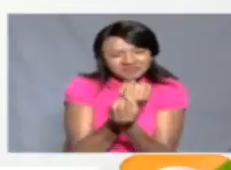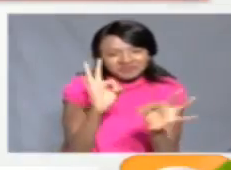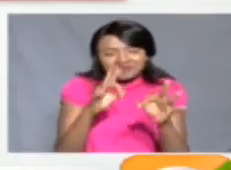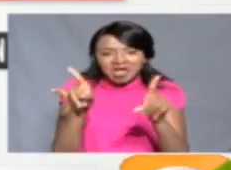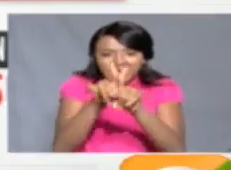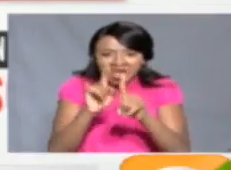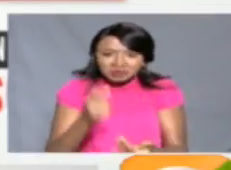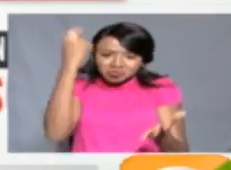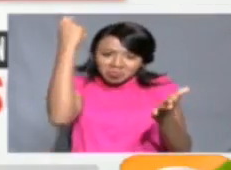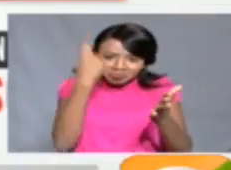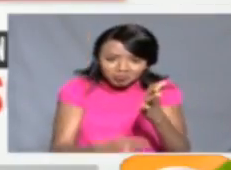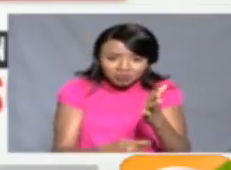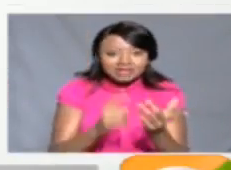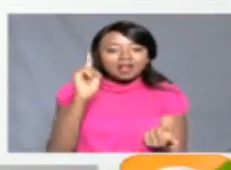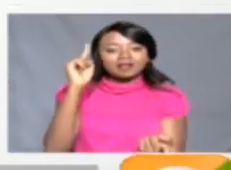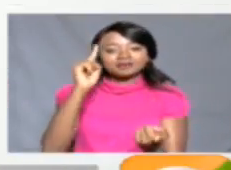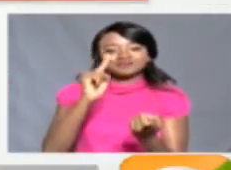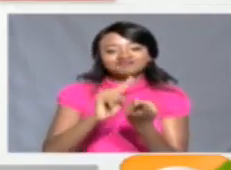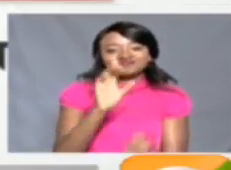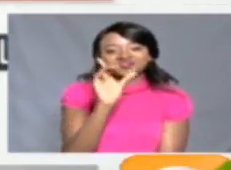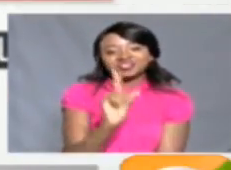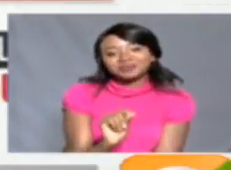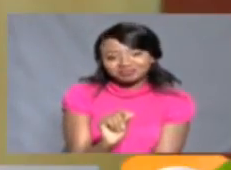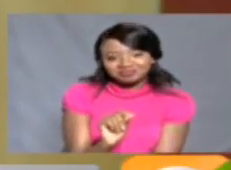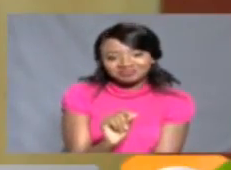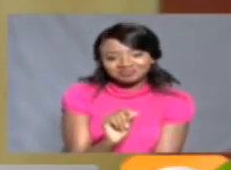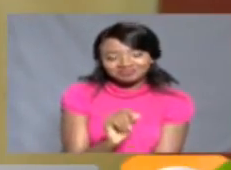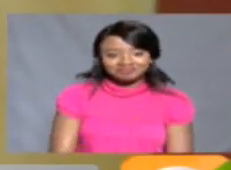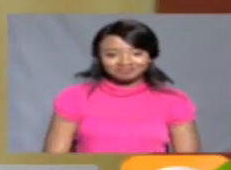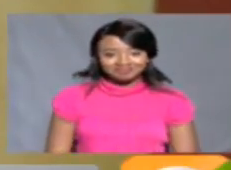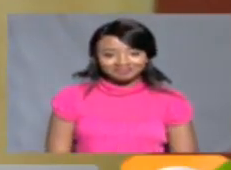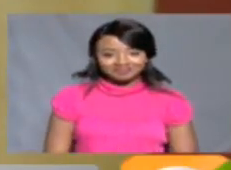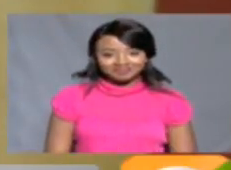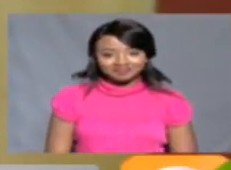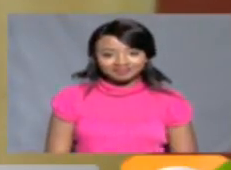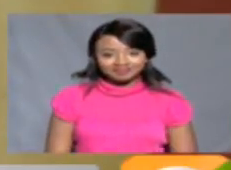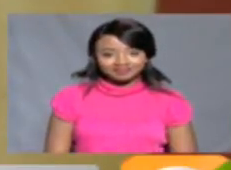price of accessing other content. Further, we